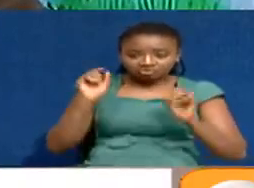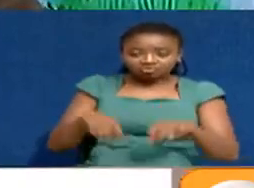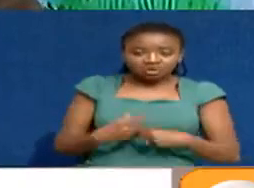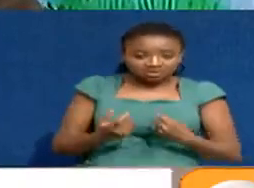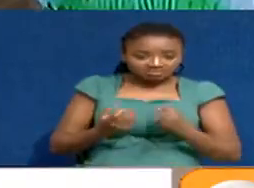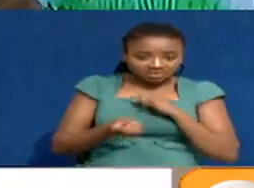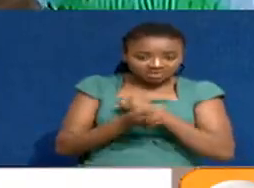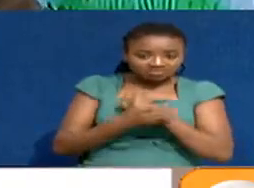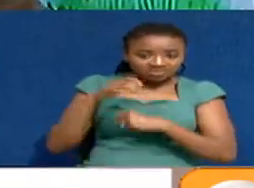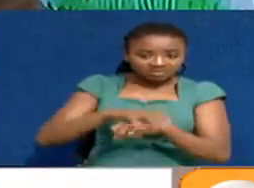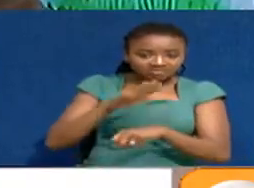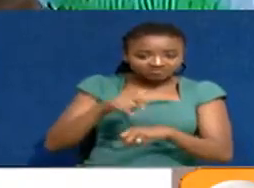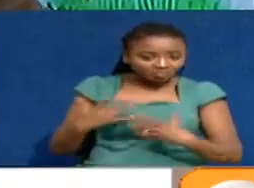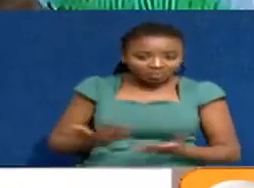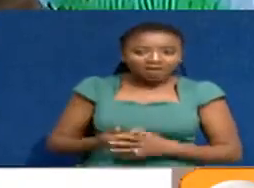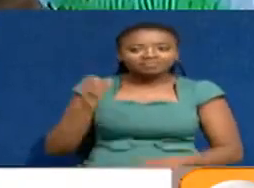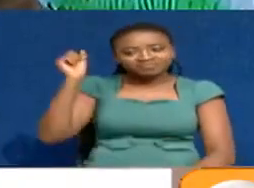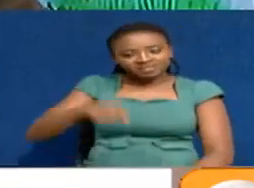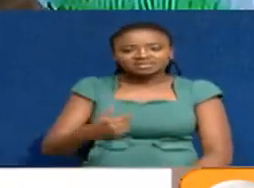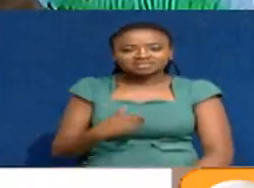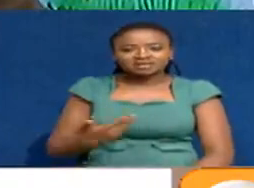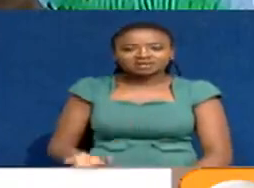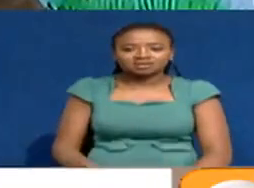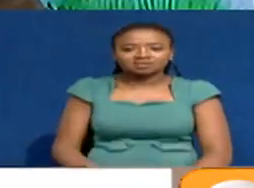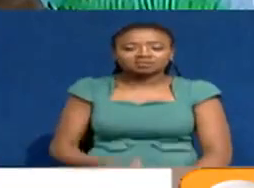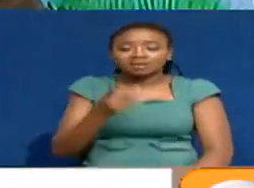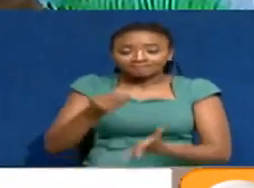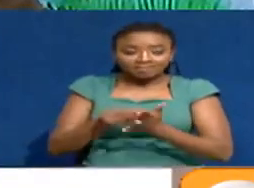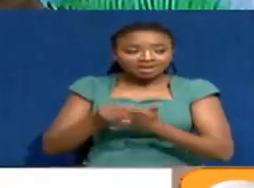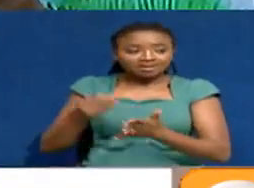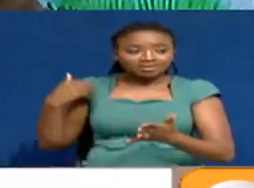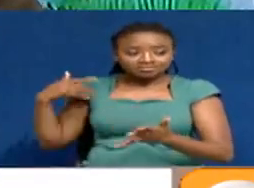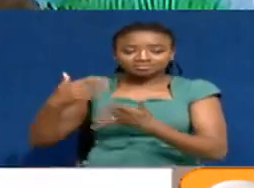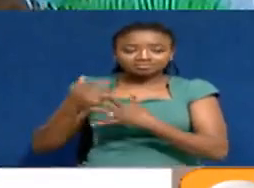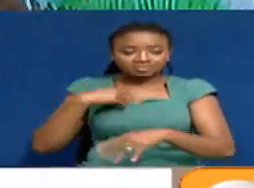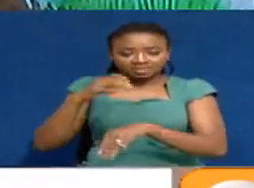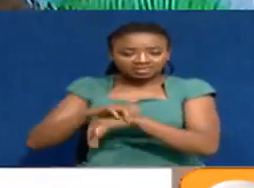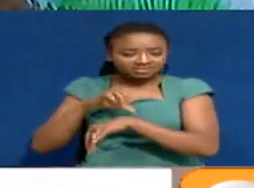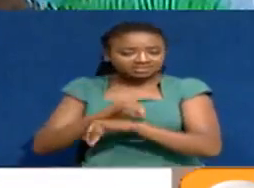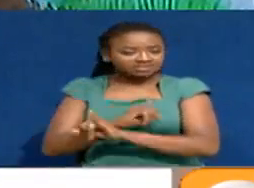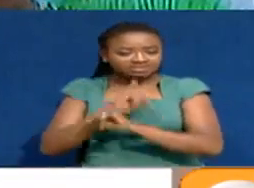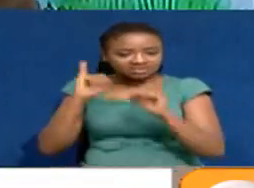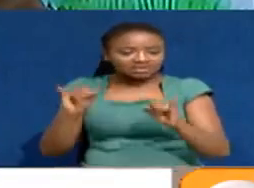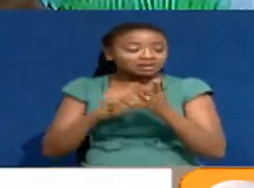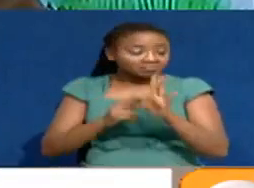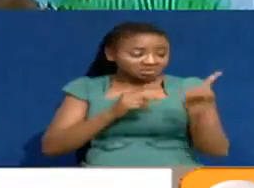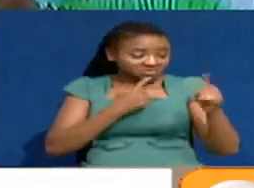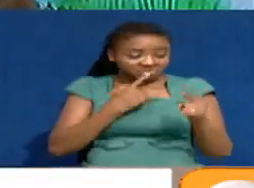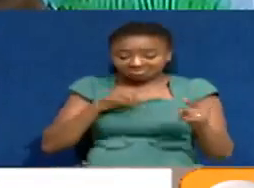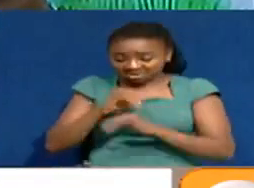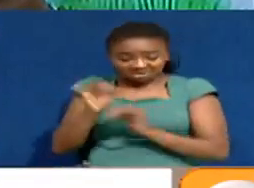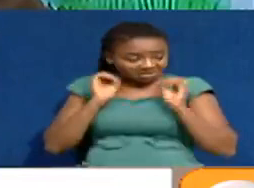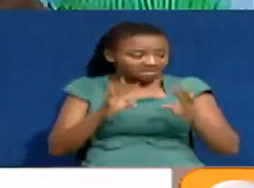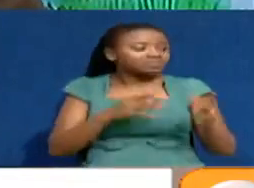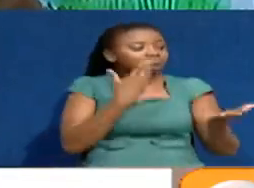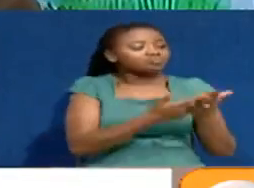country, every cent that I have earned is clean money, and it's upon those who allege to prove. You know, the laws of natural